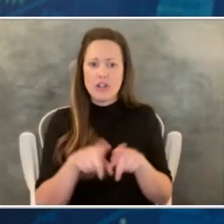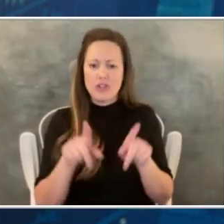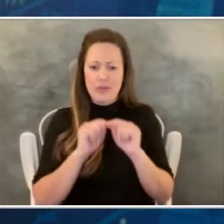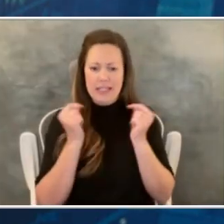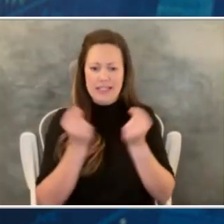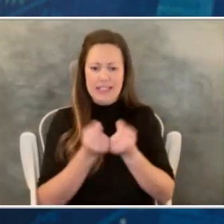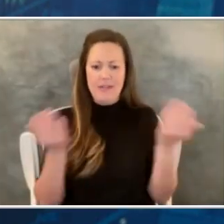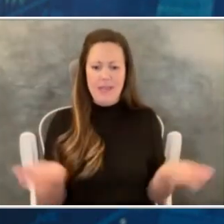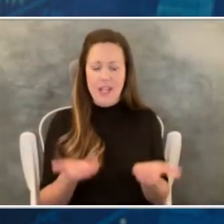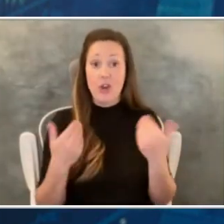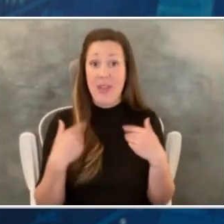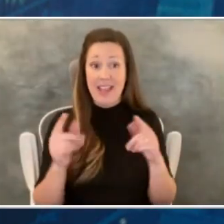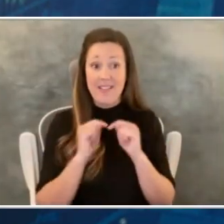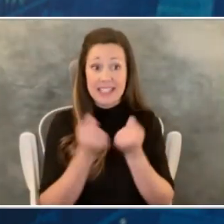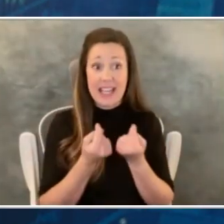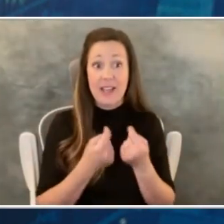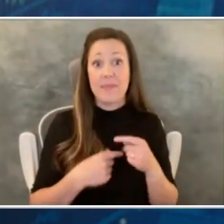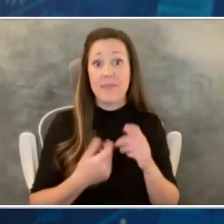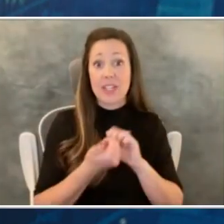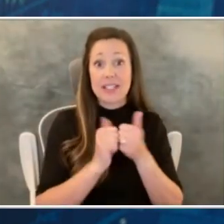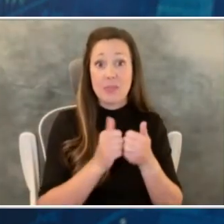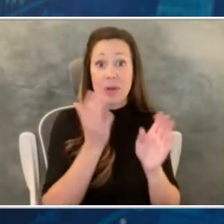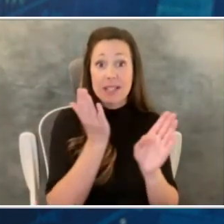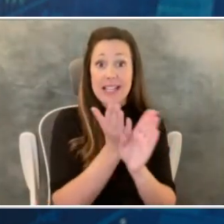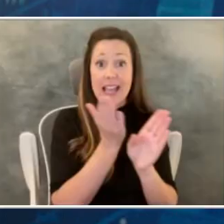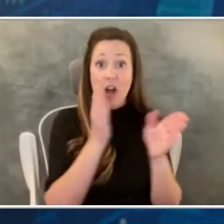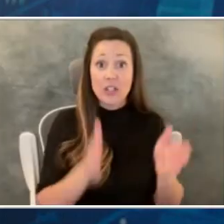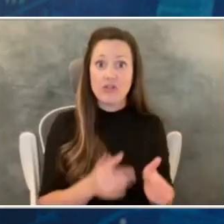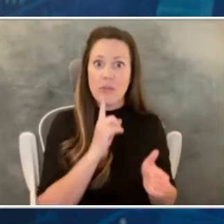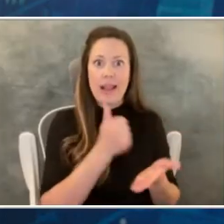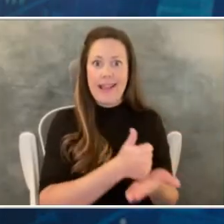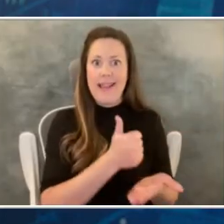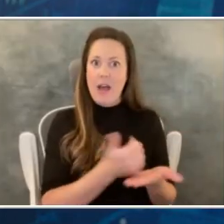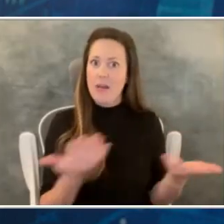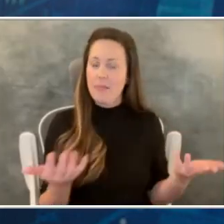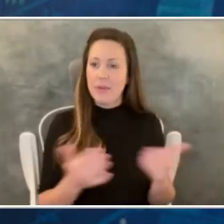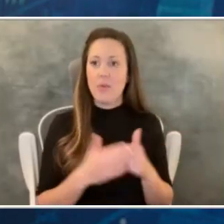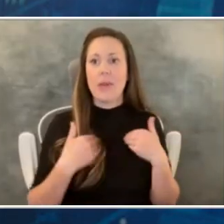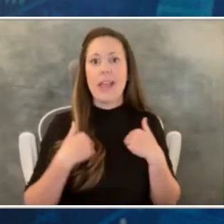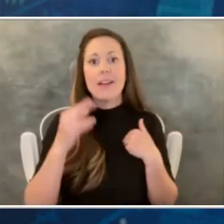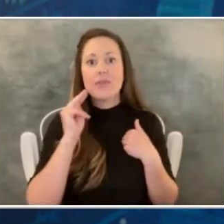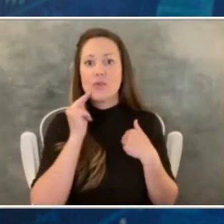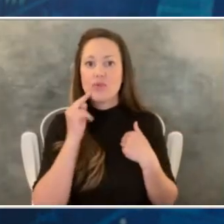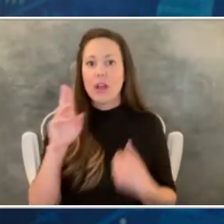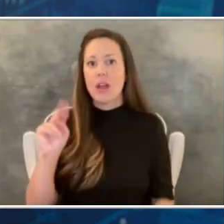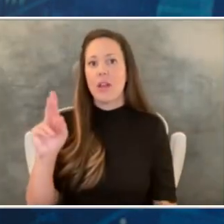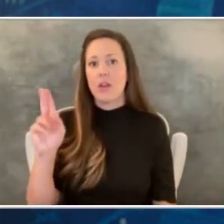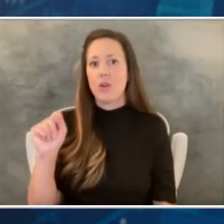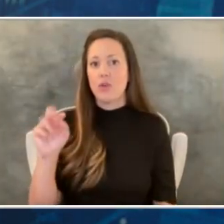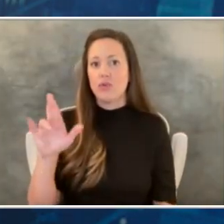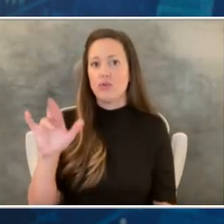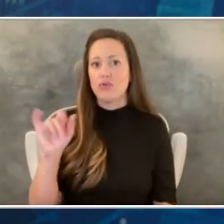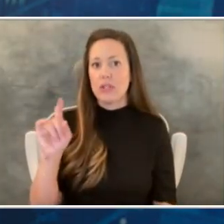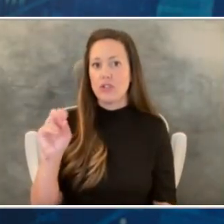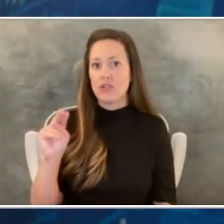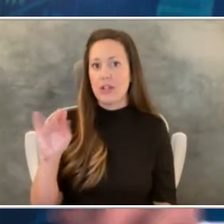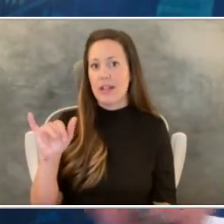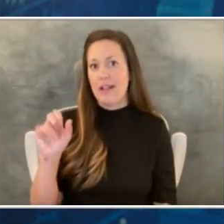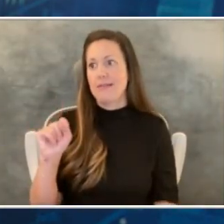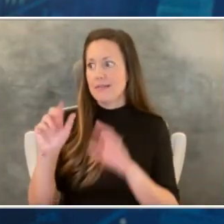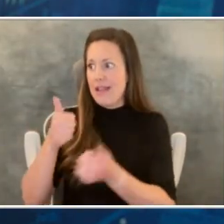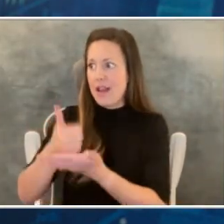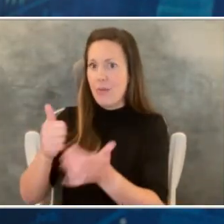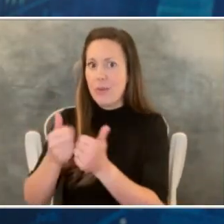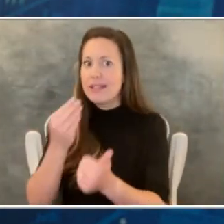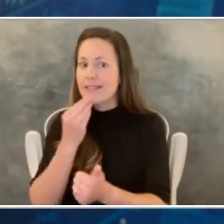have sports psychologists that can really help from that standpoint. We have nutritionists that can help from the dietary standpoint. We have a whole team, in addition